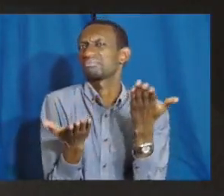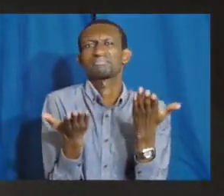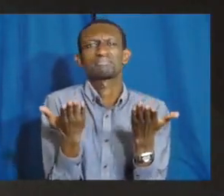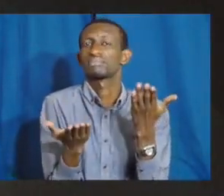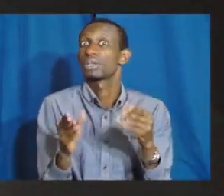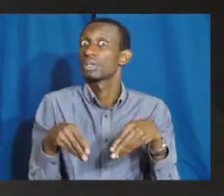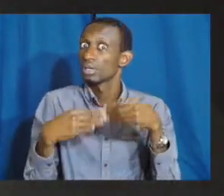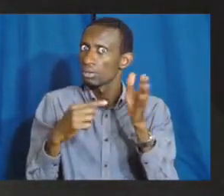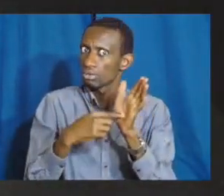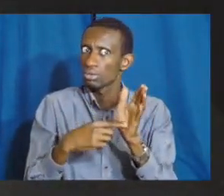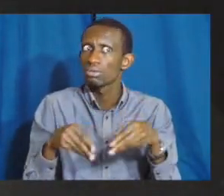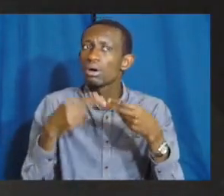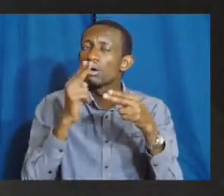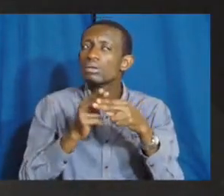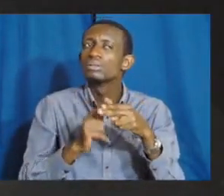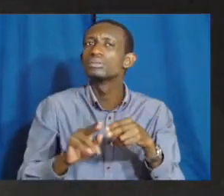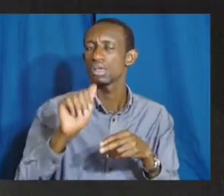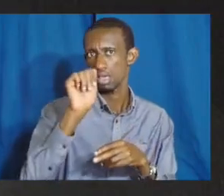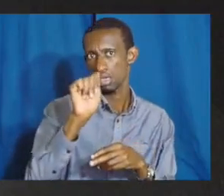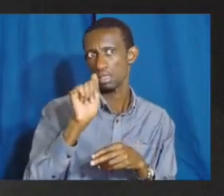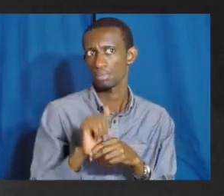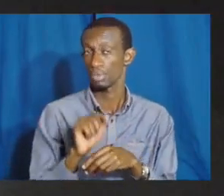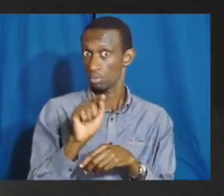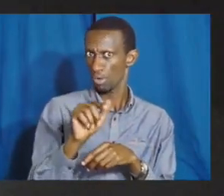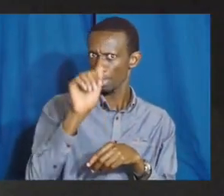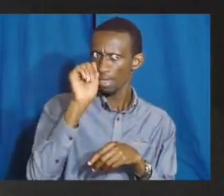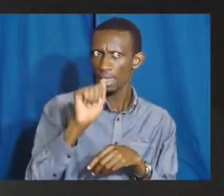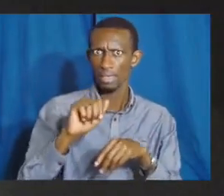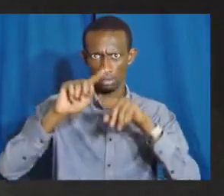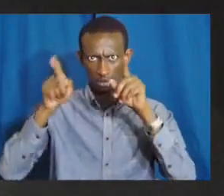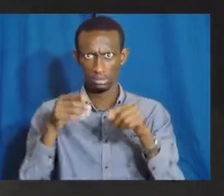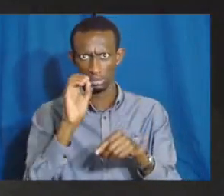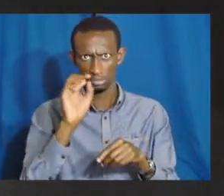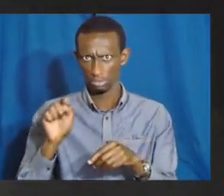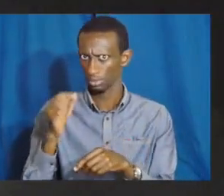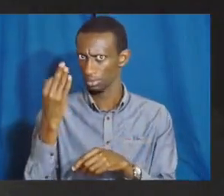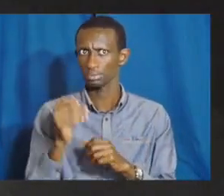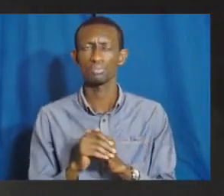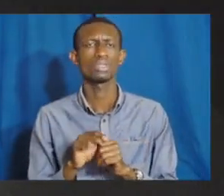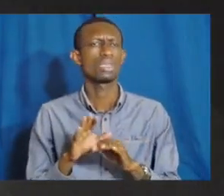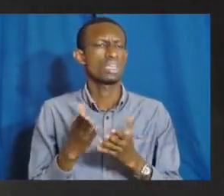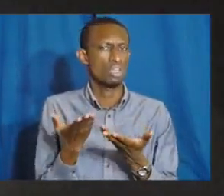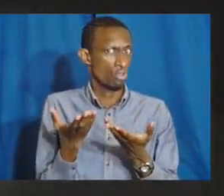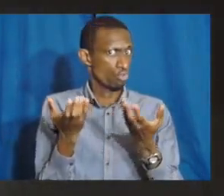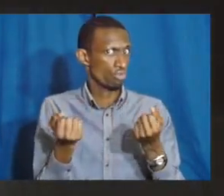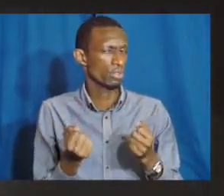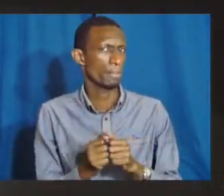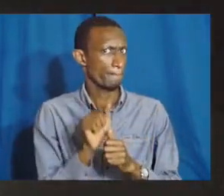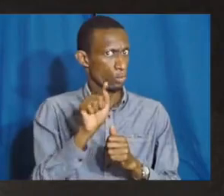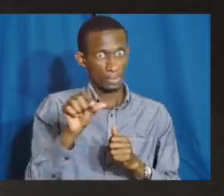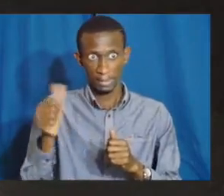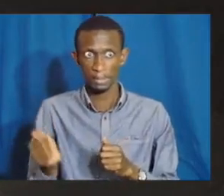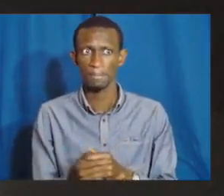3. And we have also another point. X is equal to 1, it's